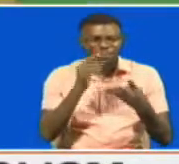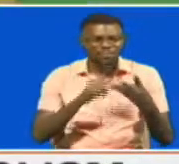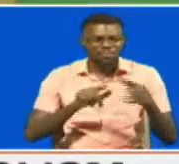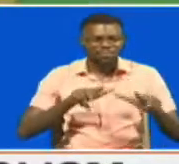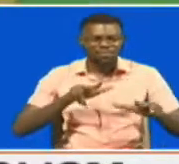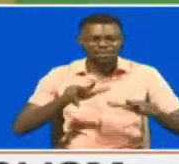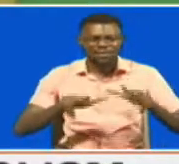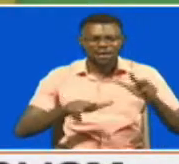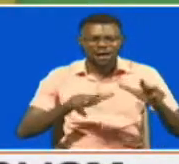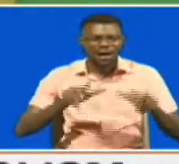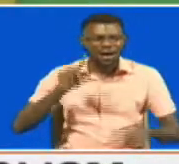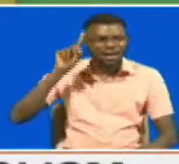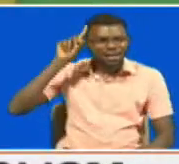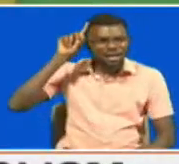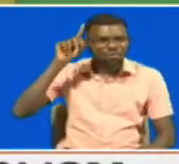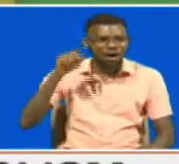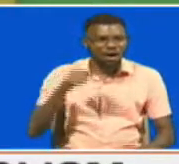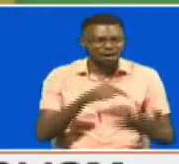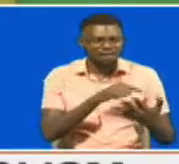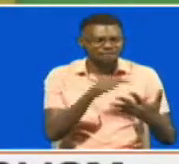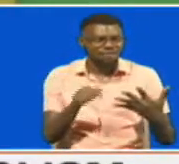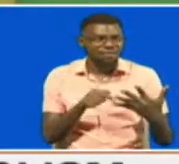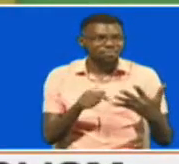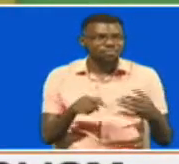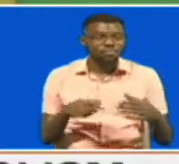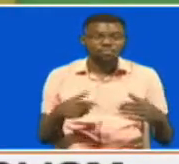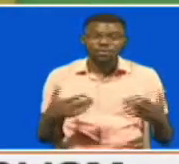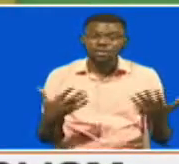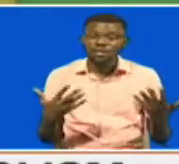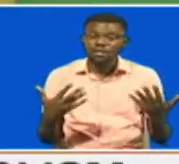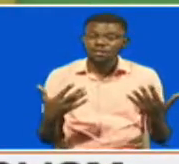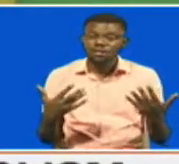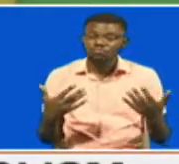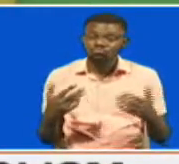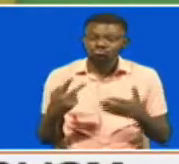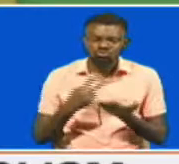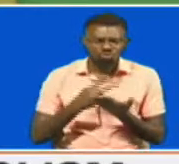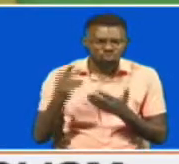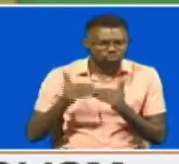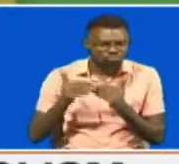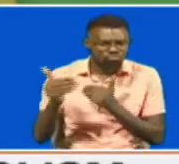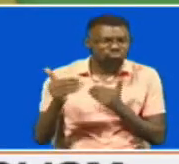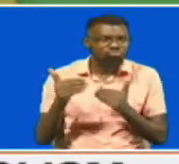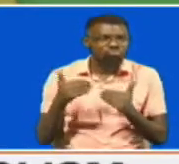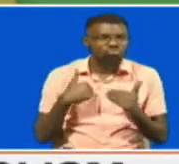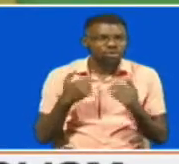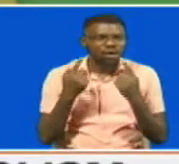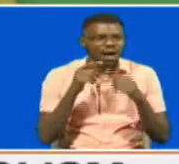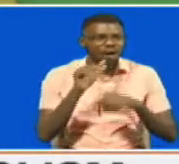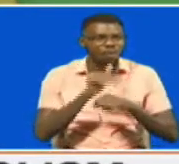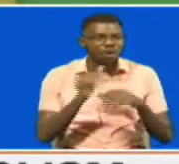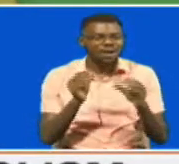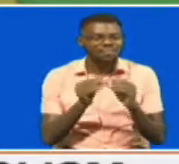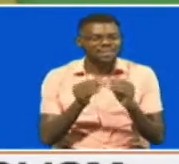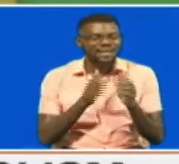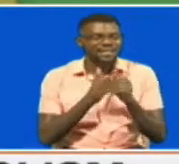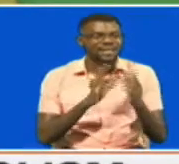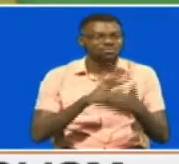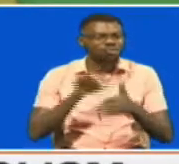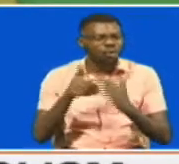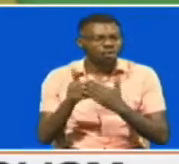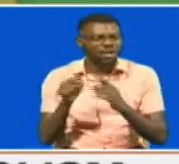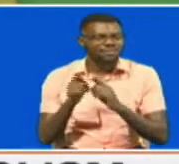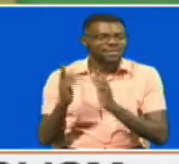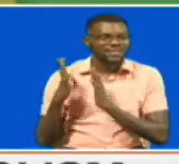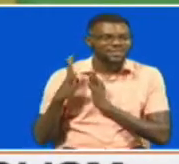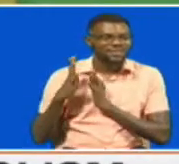Nyandarua. Shortly, in another 2 weeks, I'm calling a meeting of all leaders and security personnel in entire central